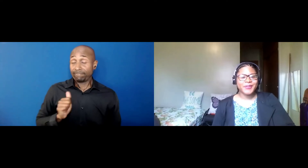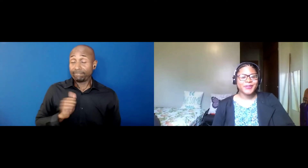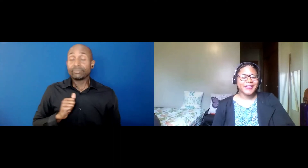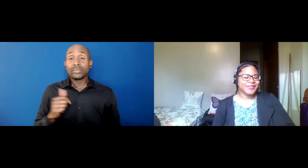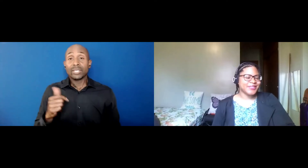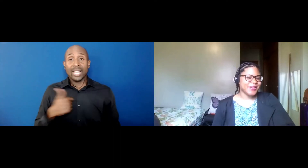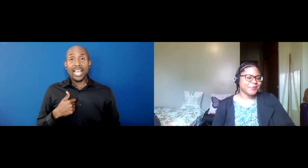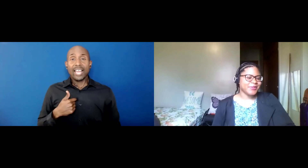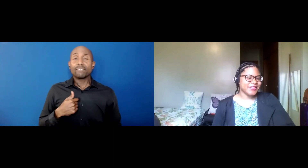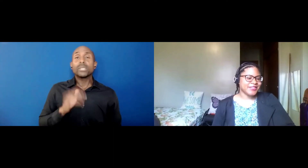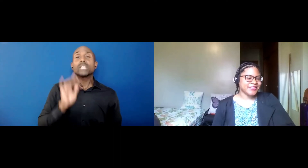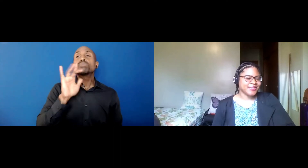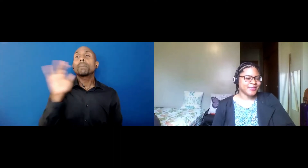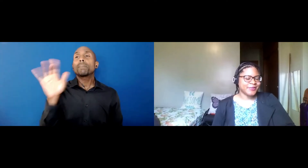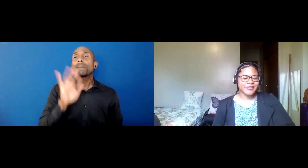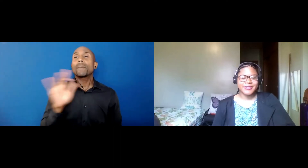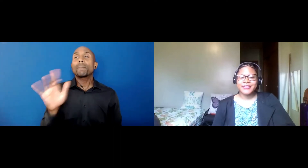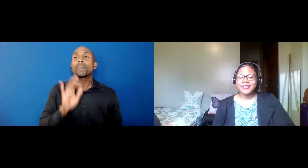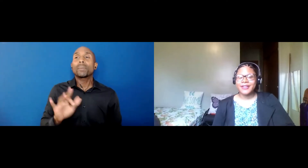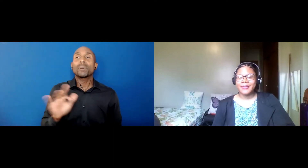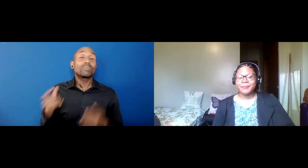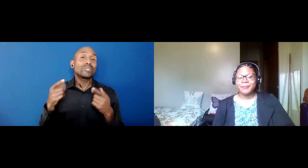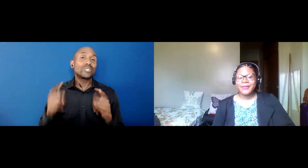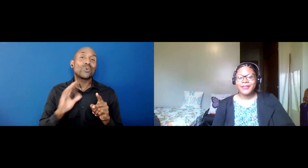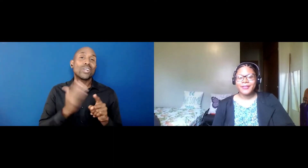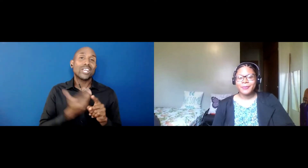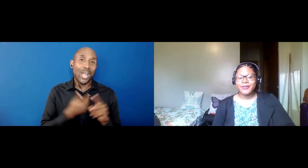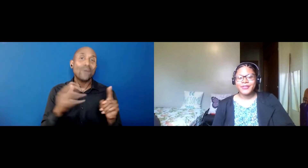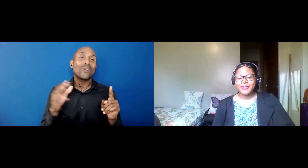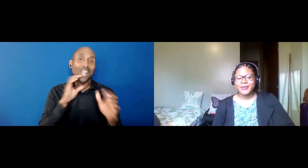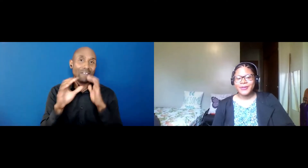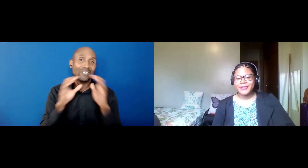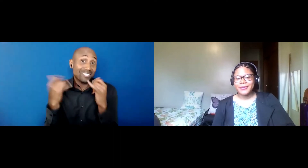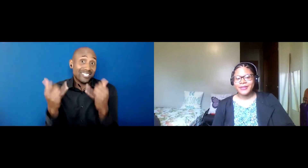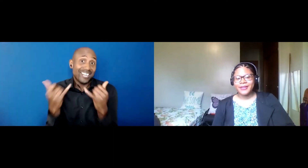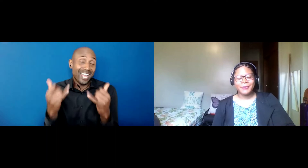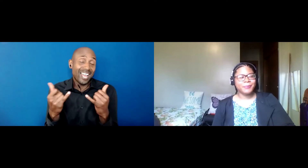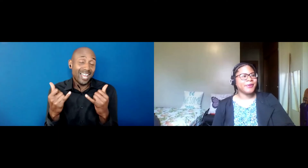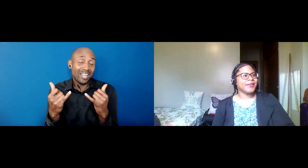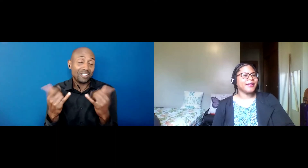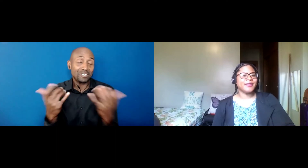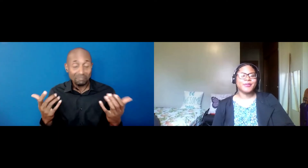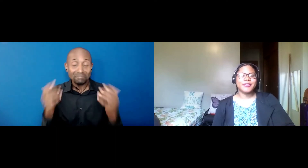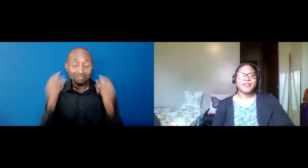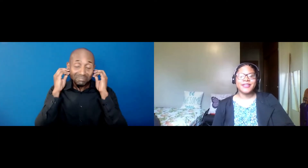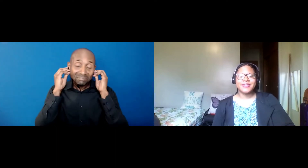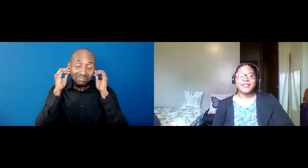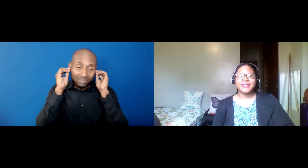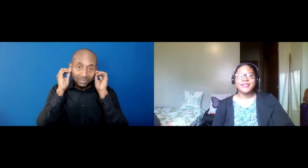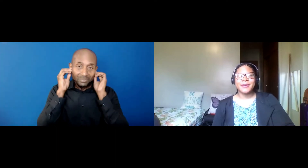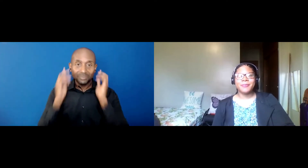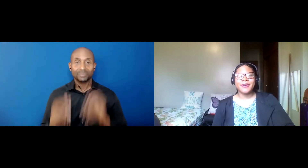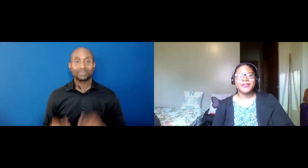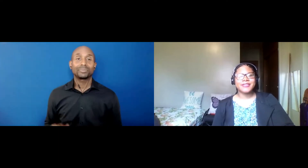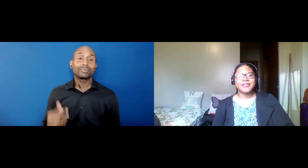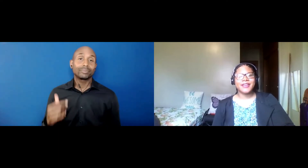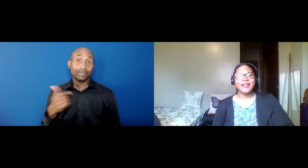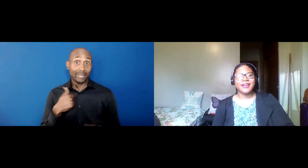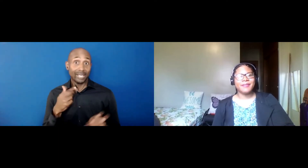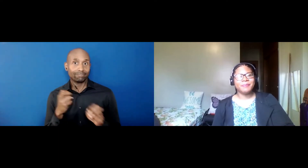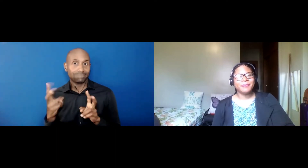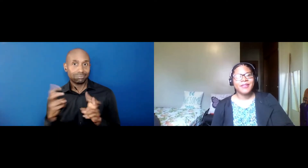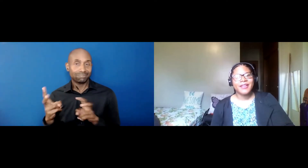my own throughout this conversation, sort of just the person who has been putting in those links in the chat